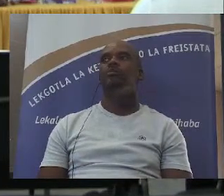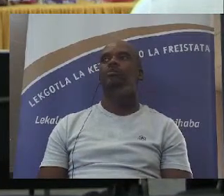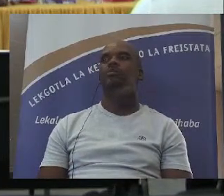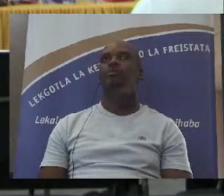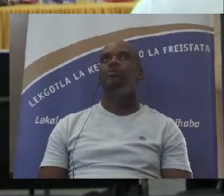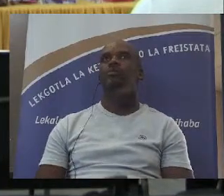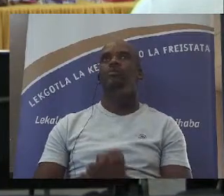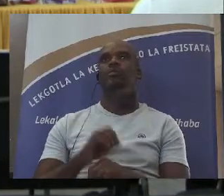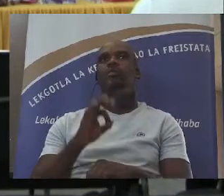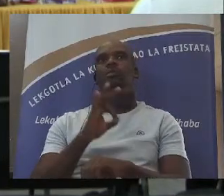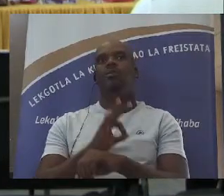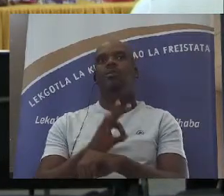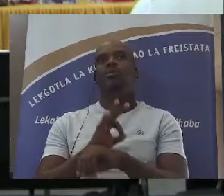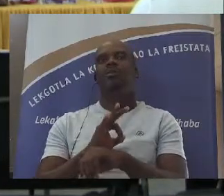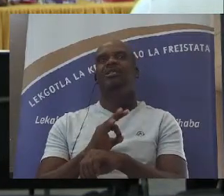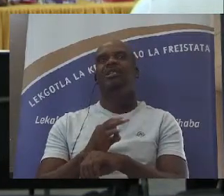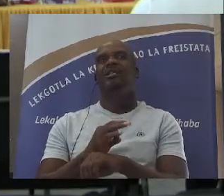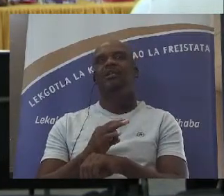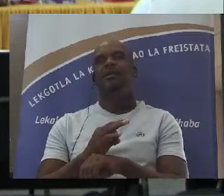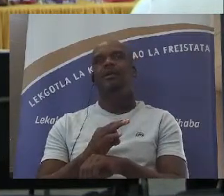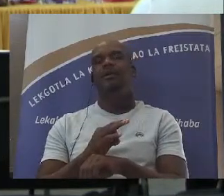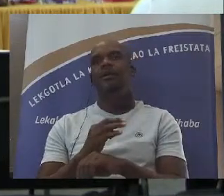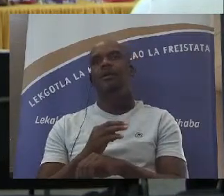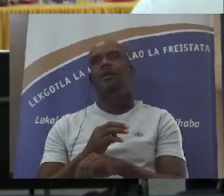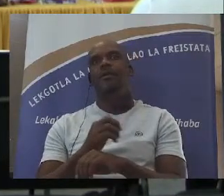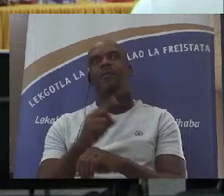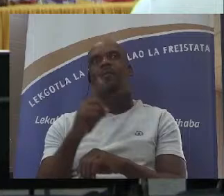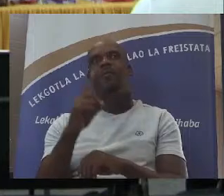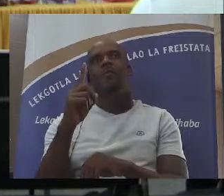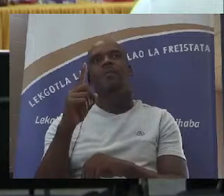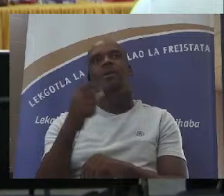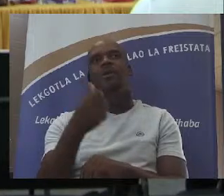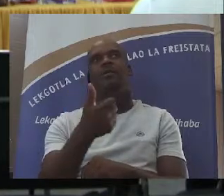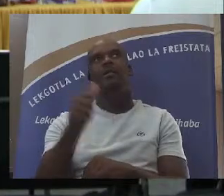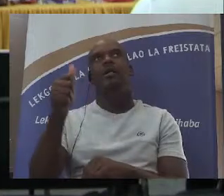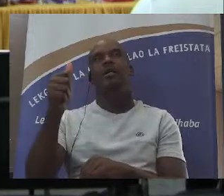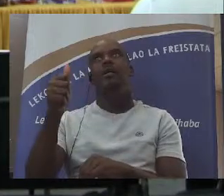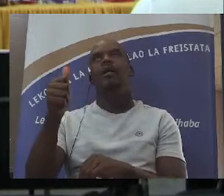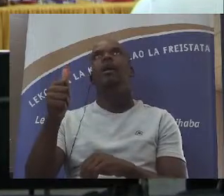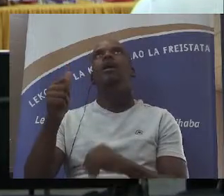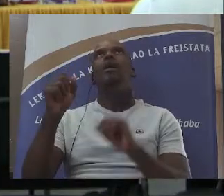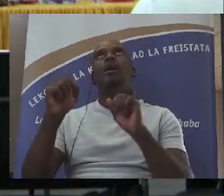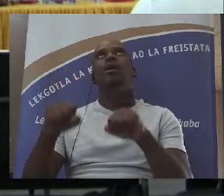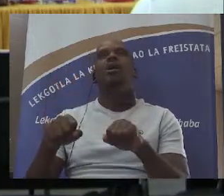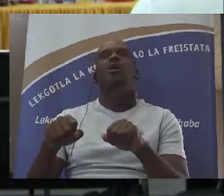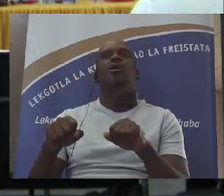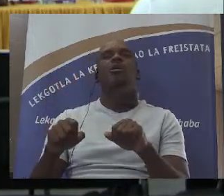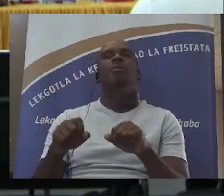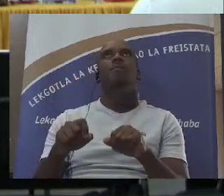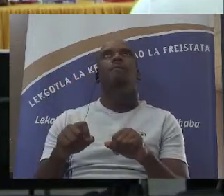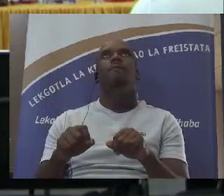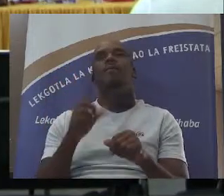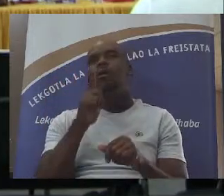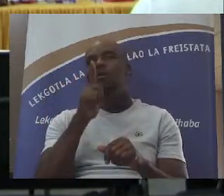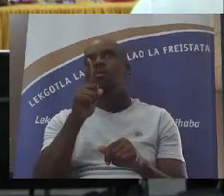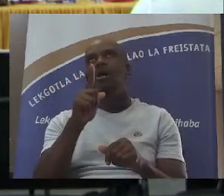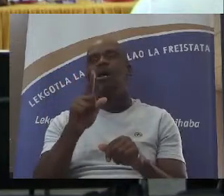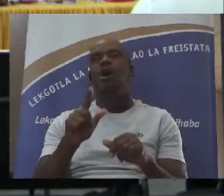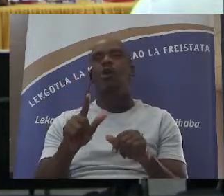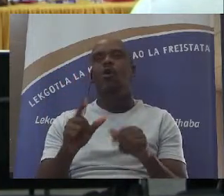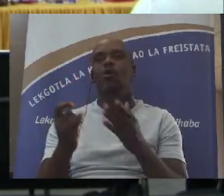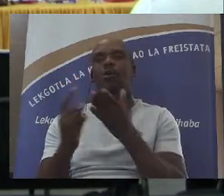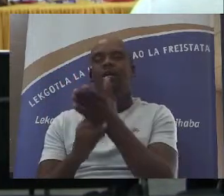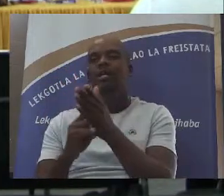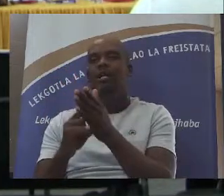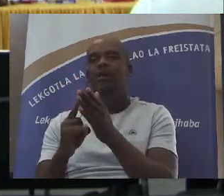Bontate bele ba mathomo e ka re ne ba bua ka how to enter into this business. Ke nahana ba bolela